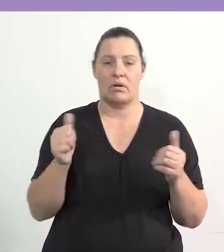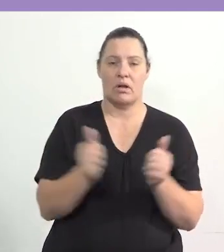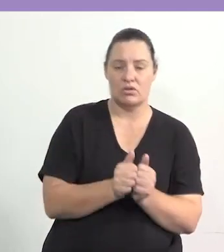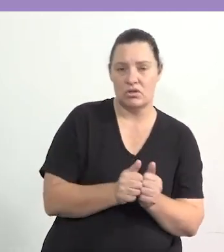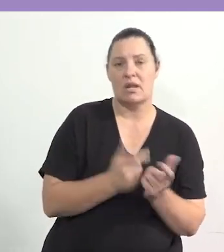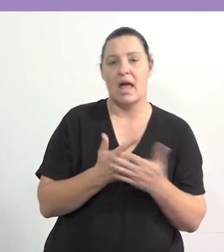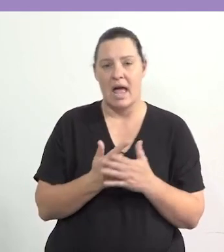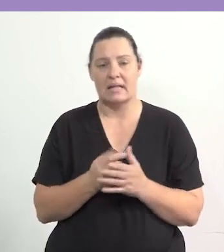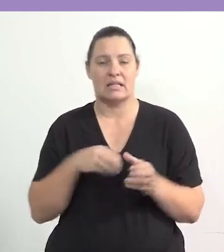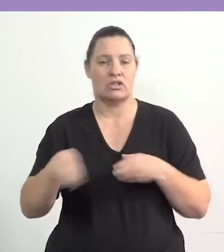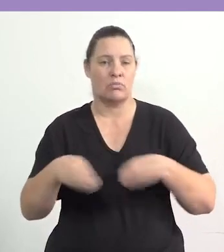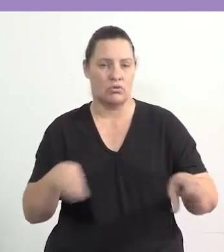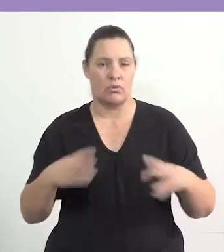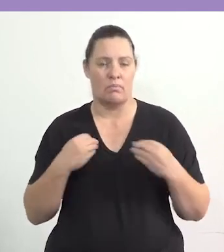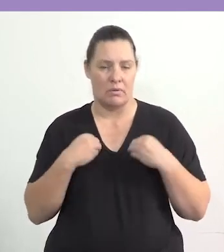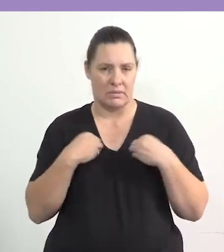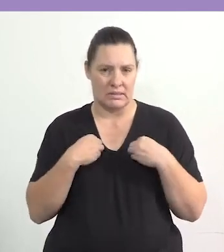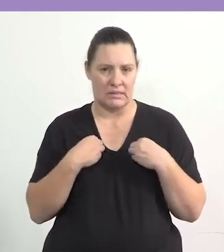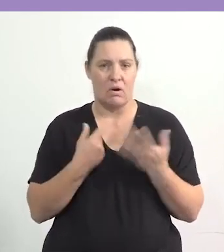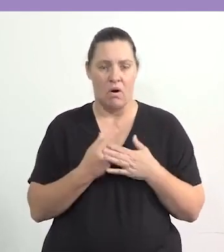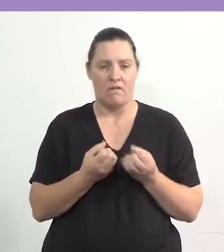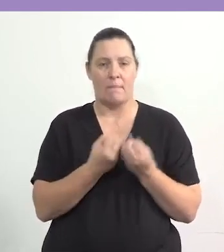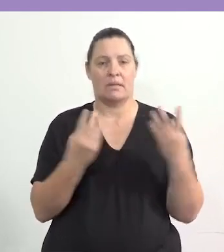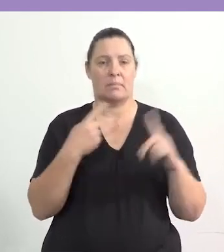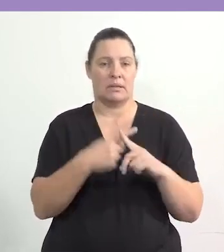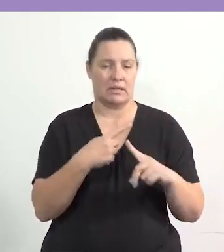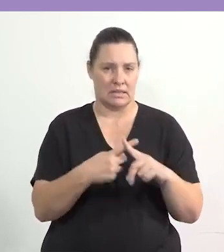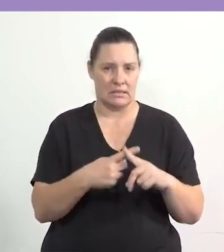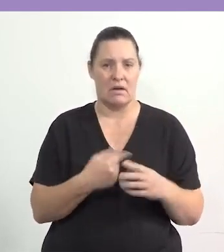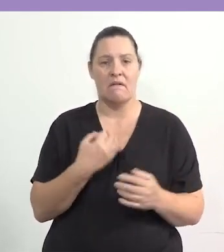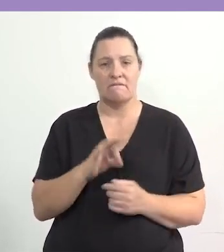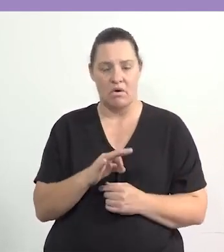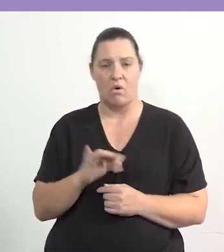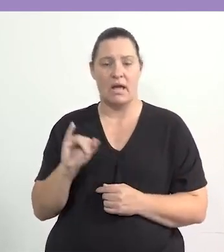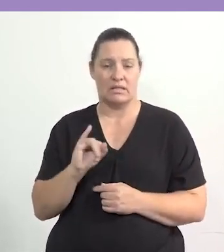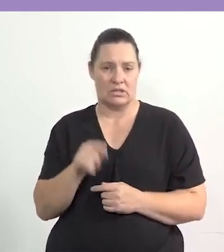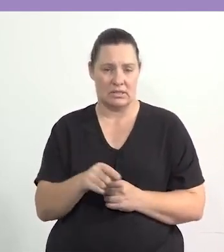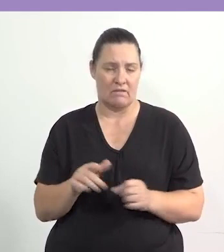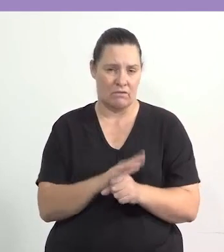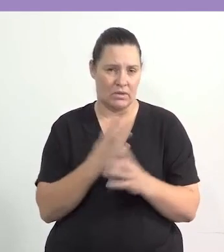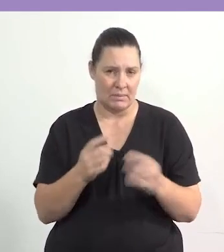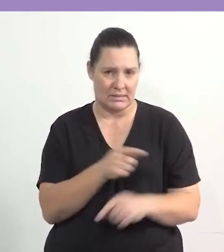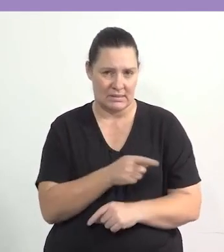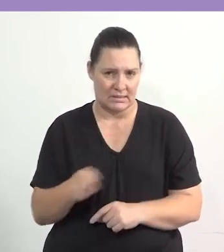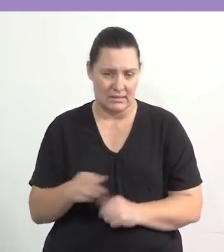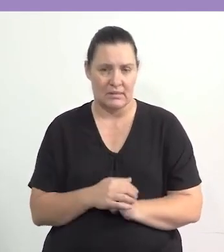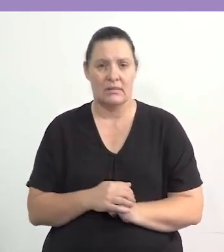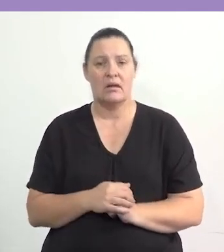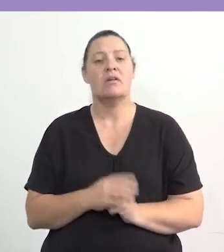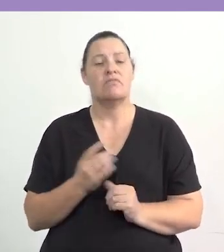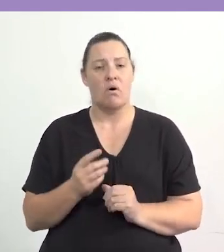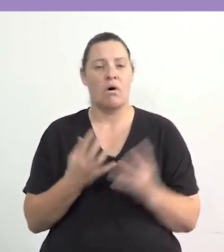commutative, associative, and distributive properties of multiplication for integers,